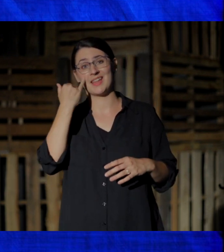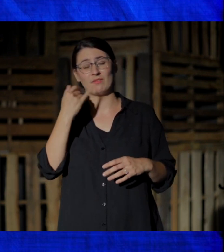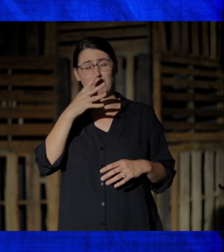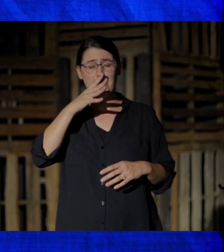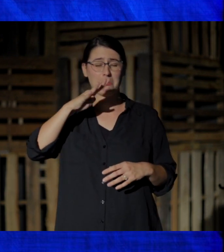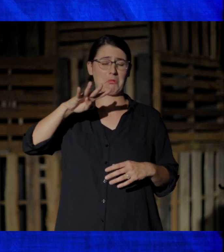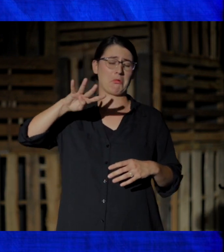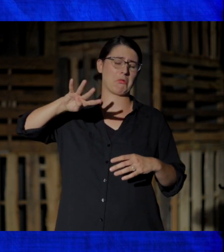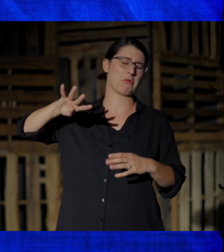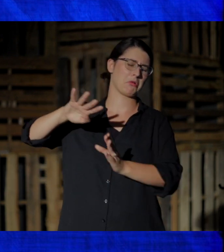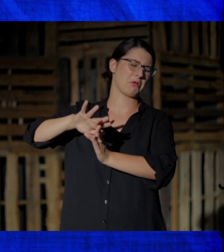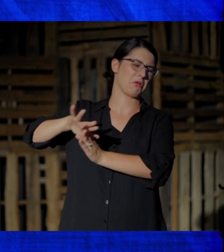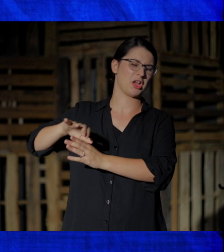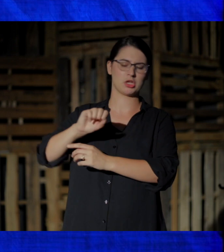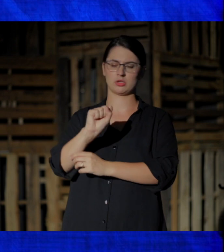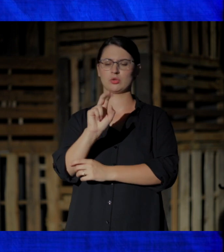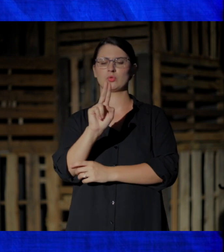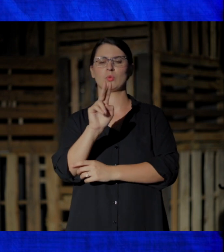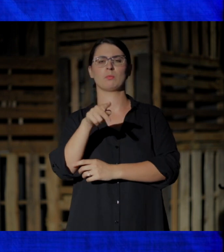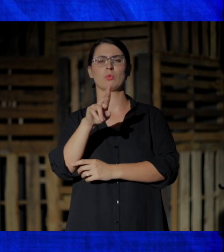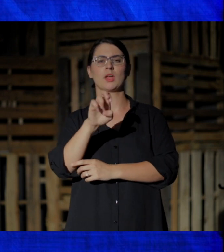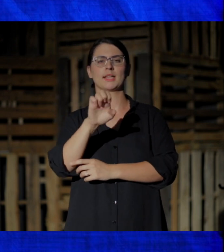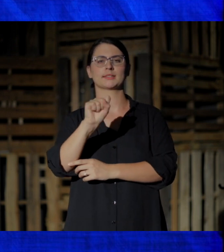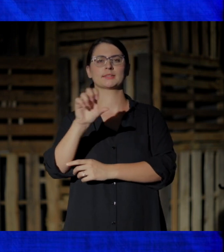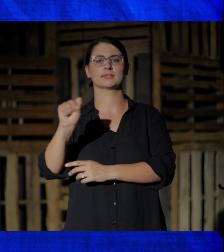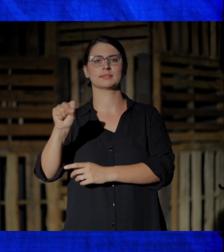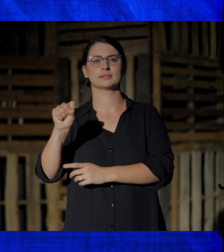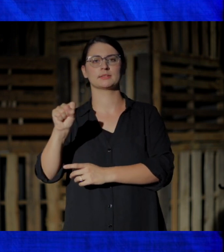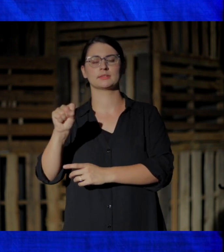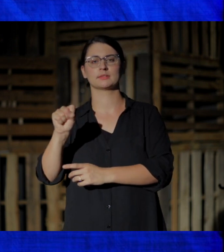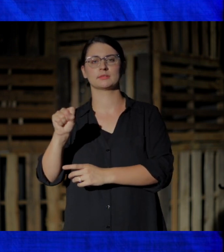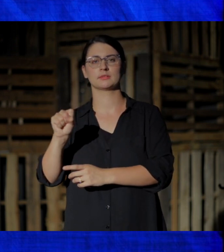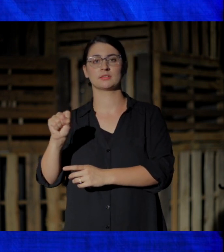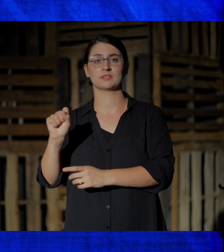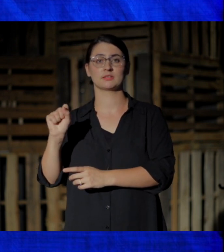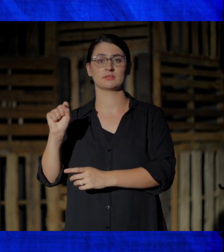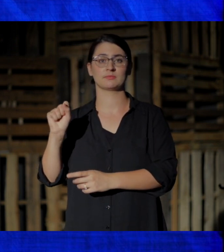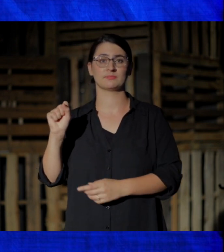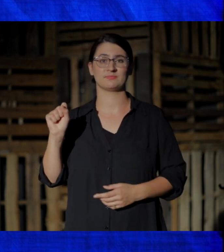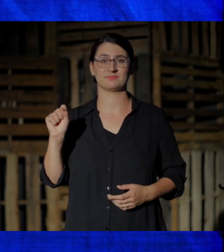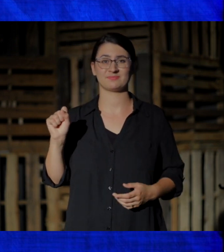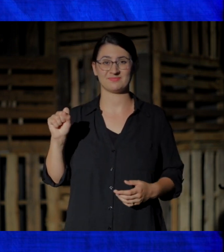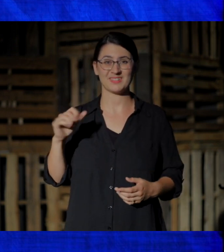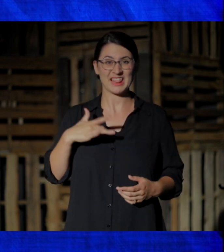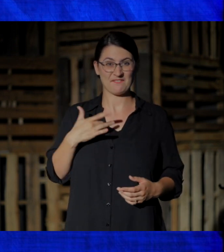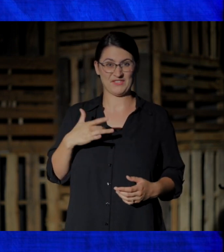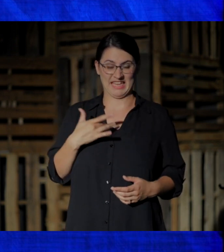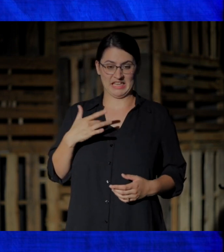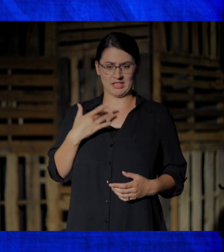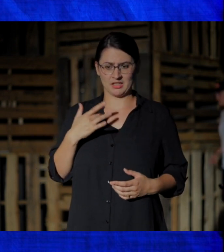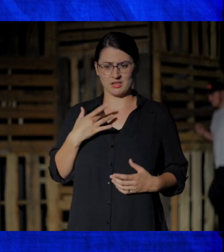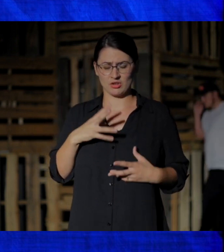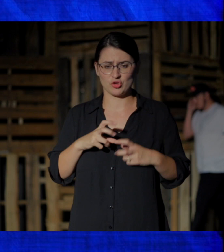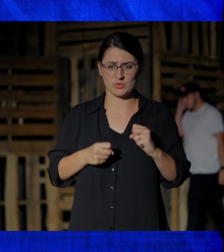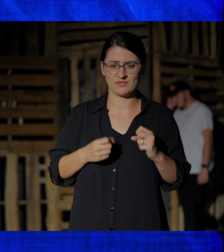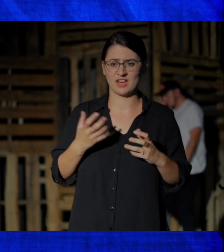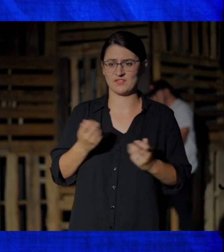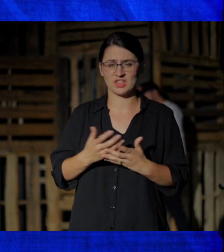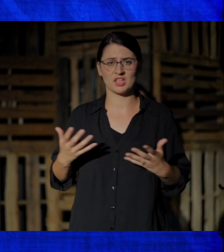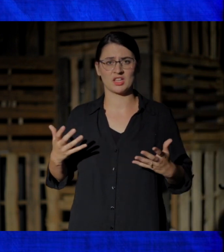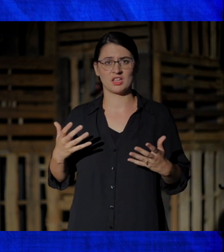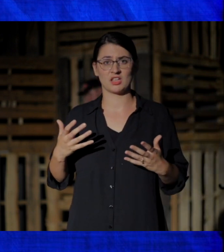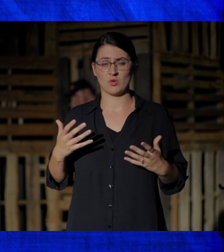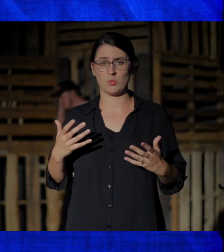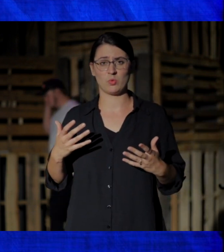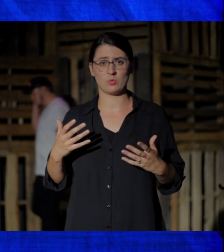is those things are, those feelings, they wreck us. As Christians,